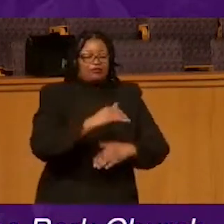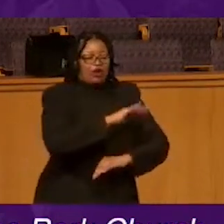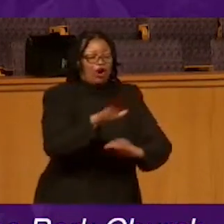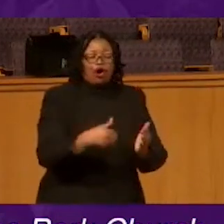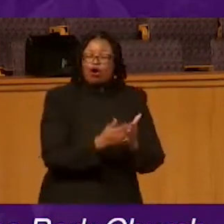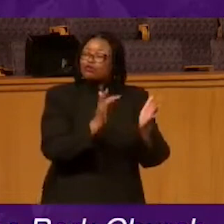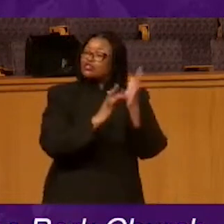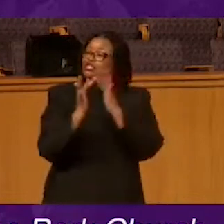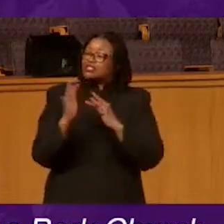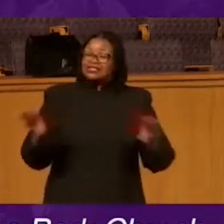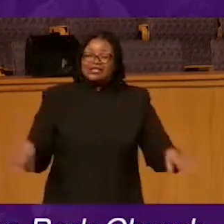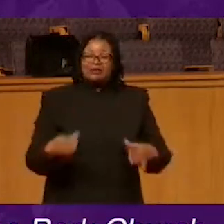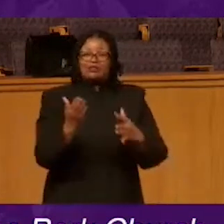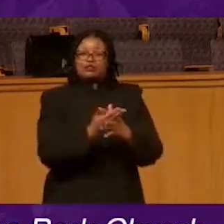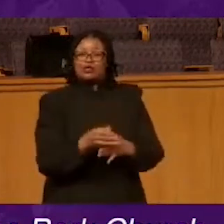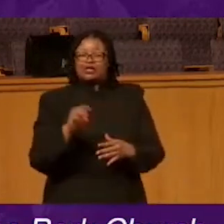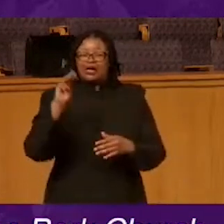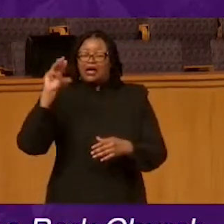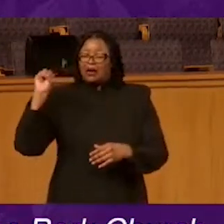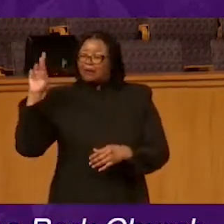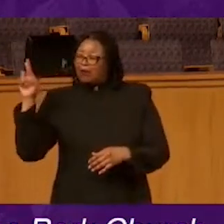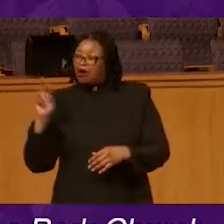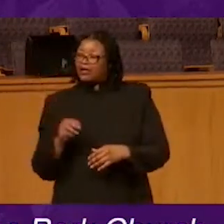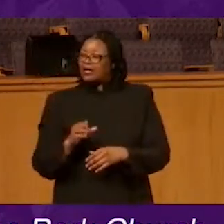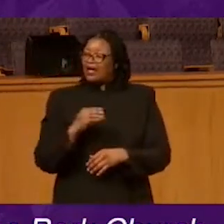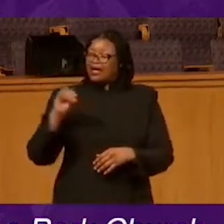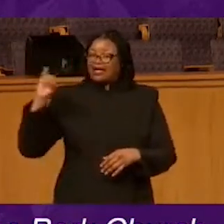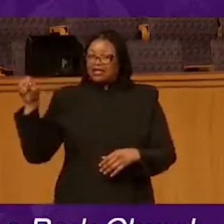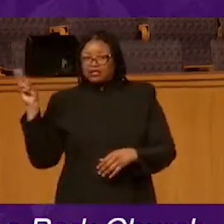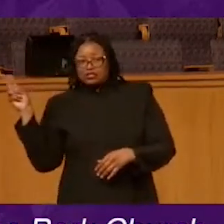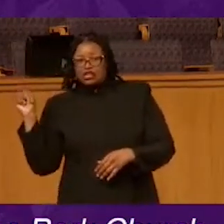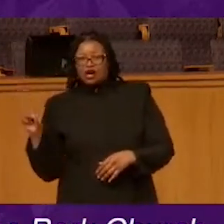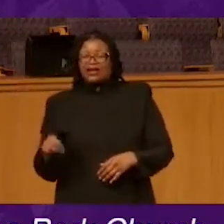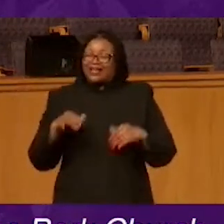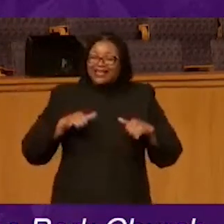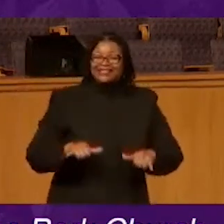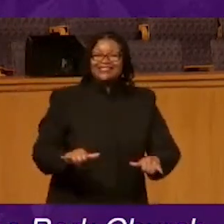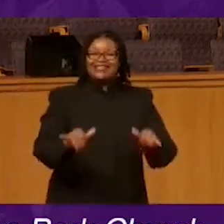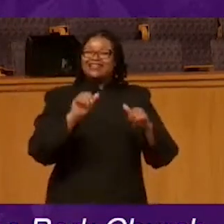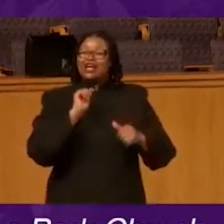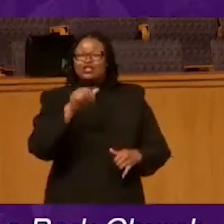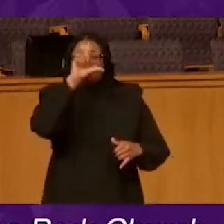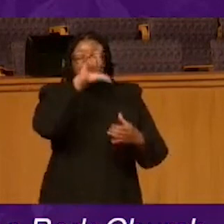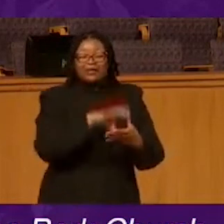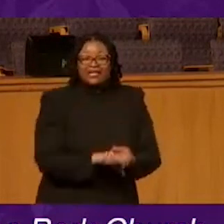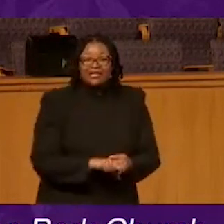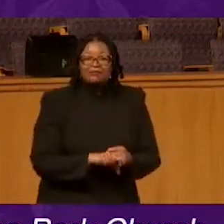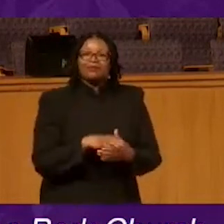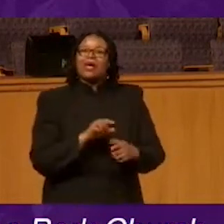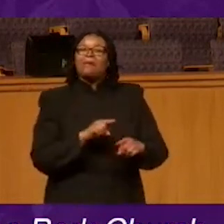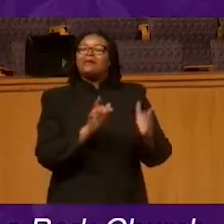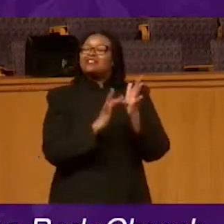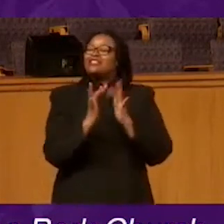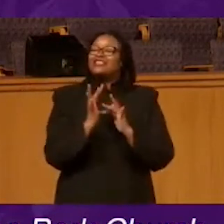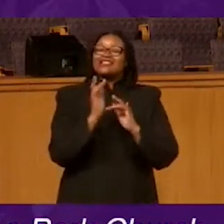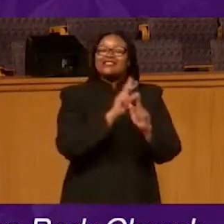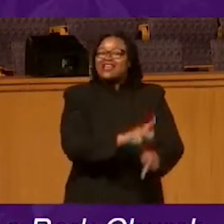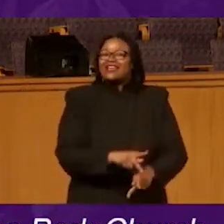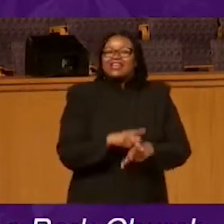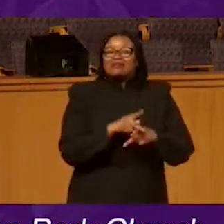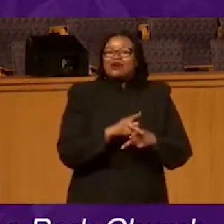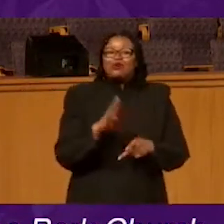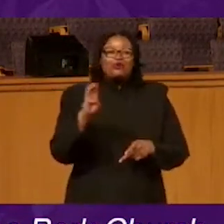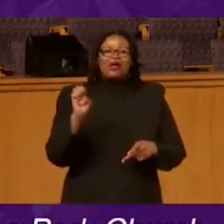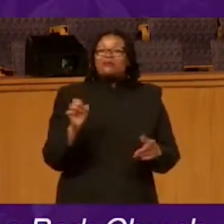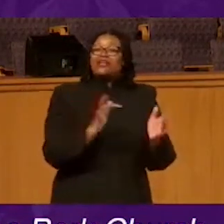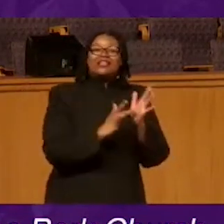done between Mark chapter 3 and John chapter 7? They still do not believe. But guess what? Jesus just keeps on being